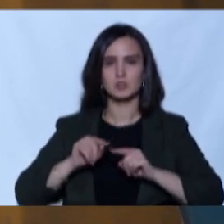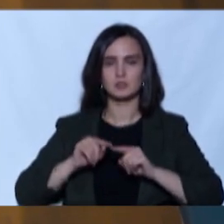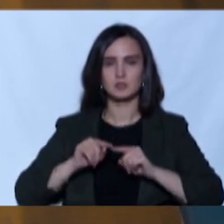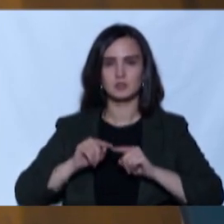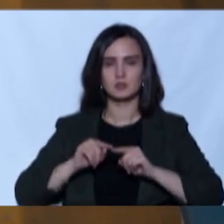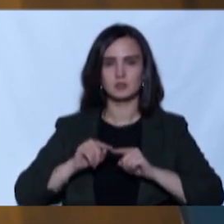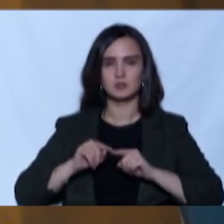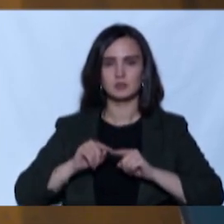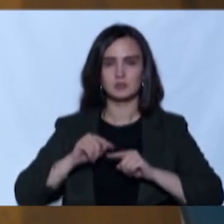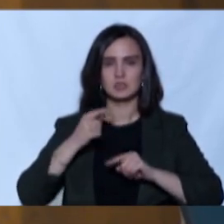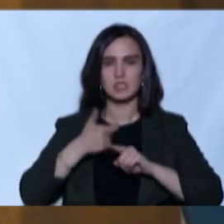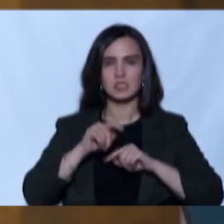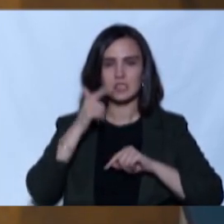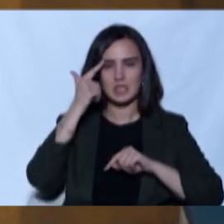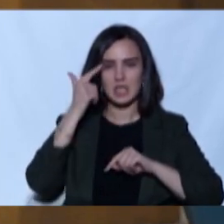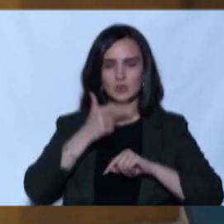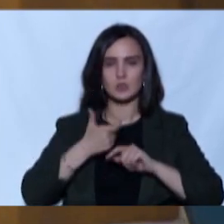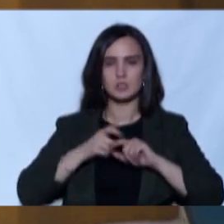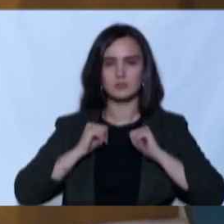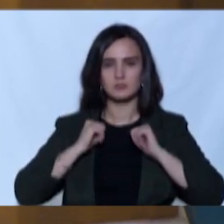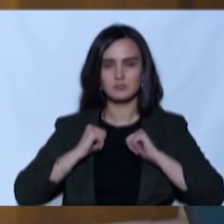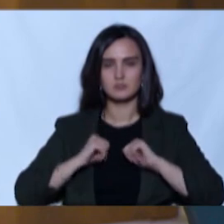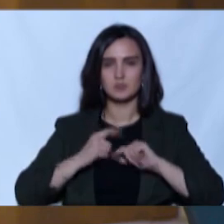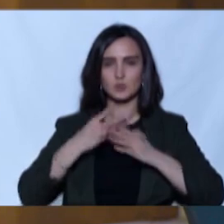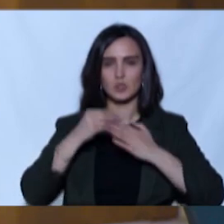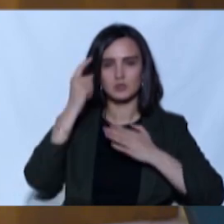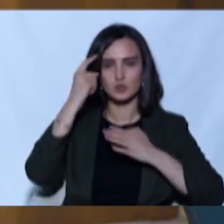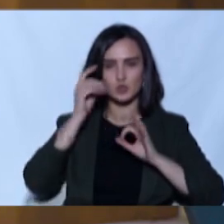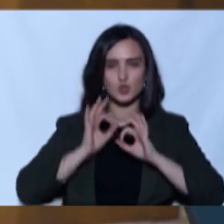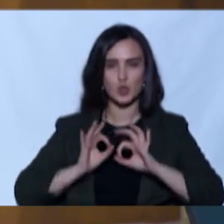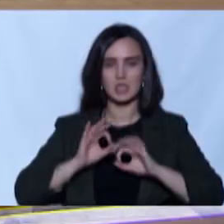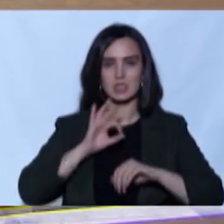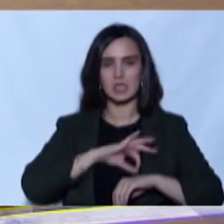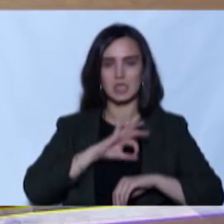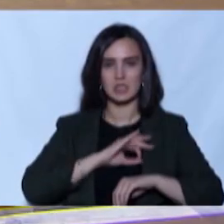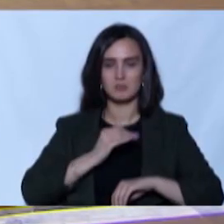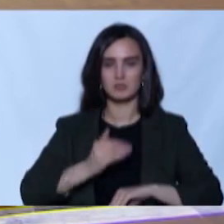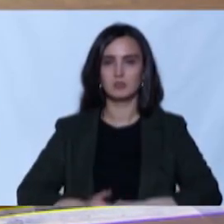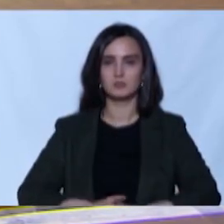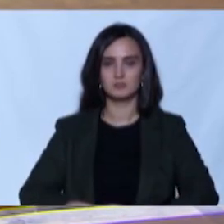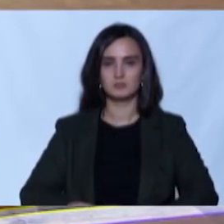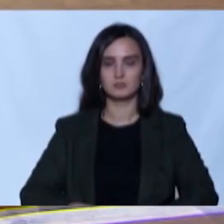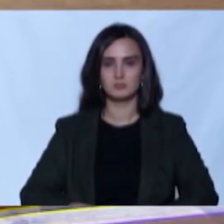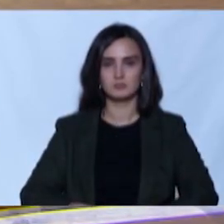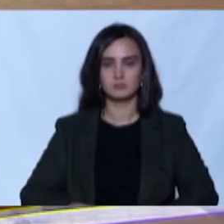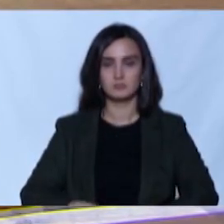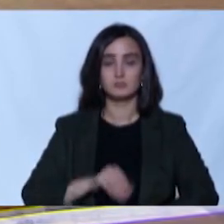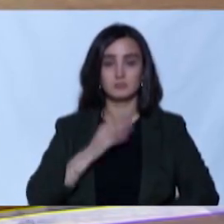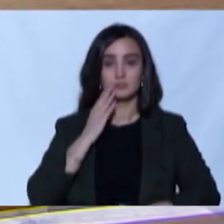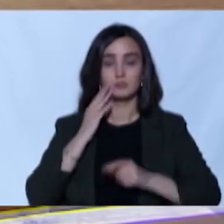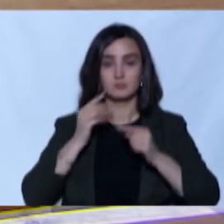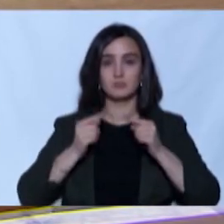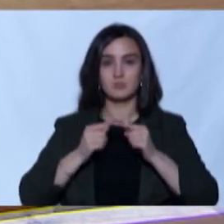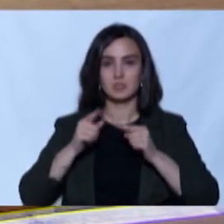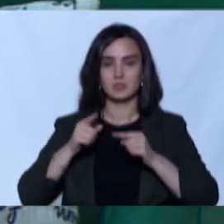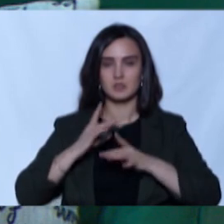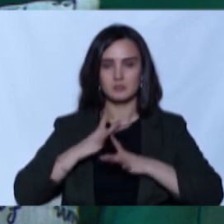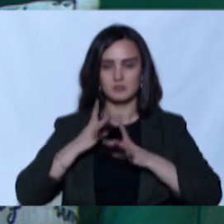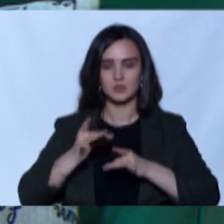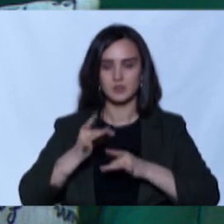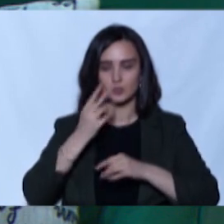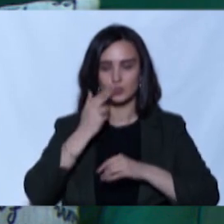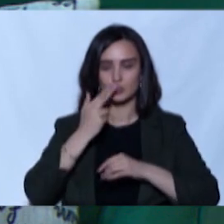reserved, he's more intellectual, and he uses his mind as opposed to his fists. And he's really obsessed with using